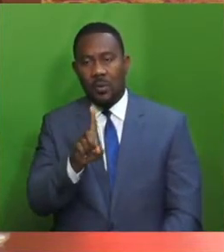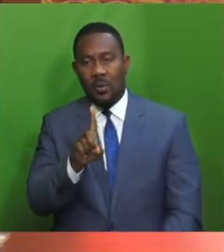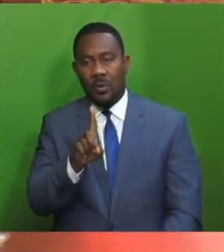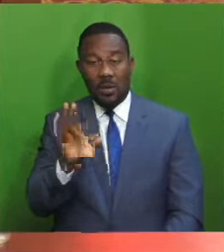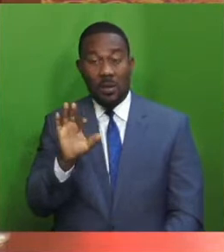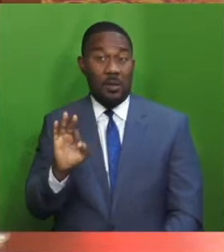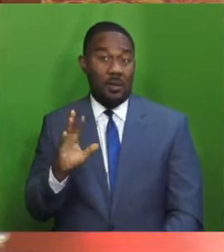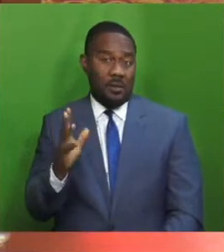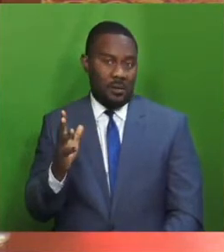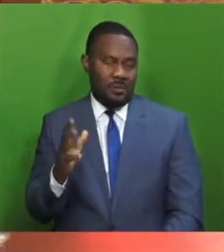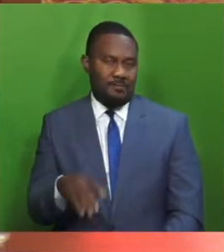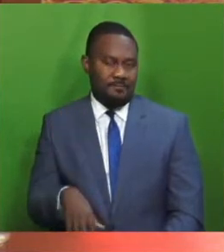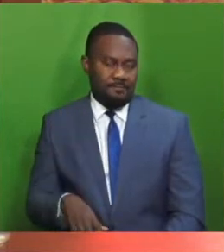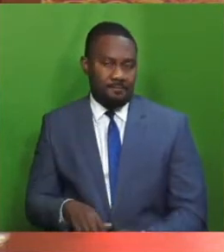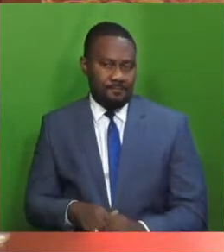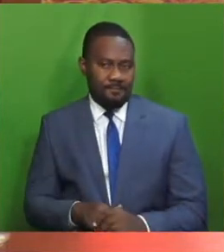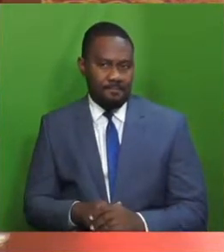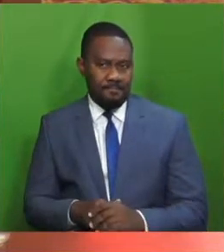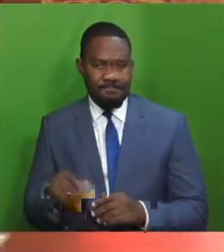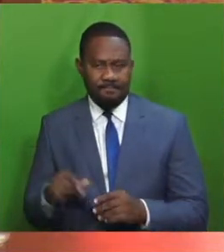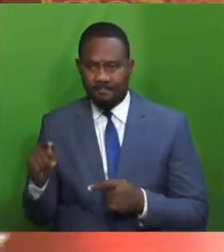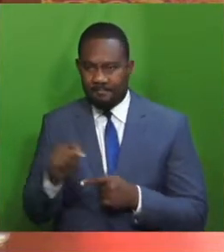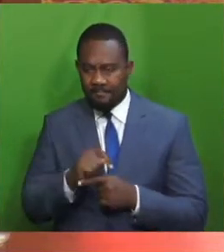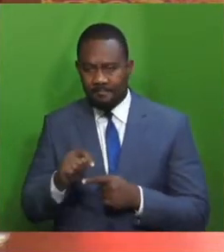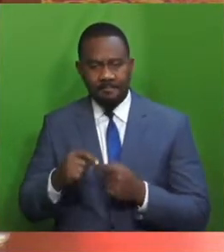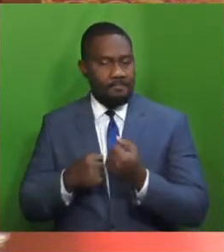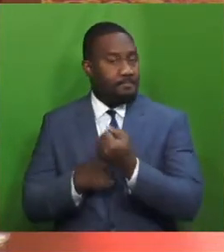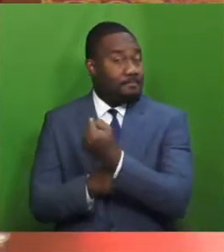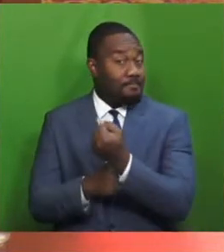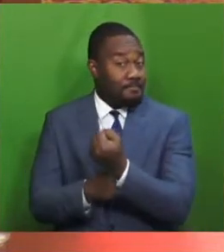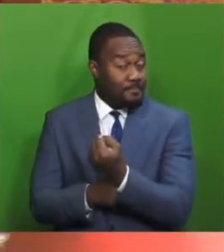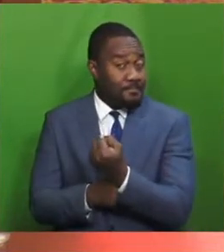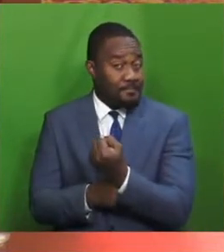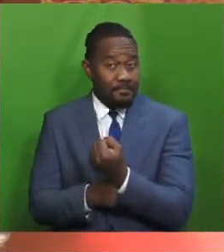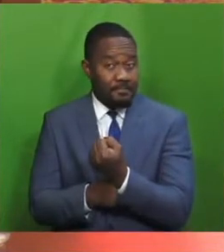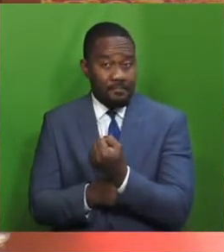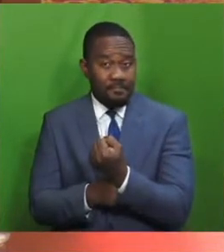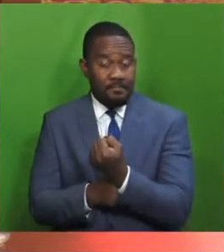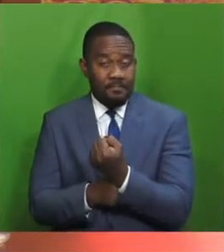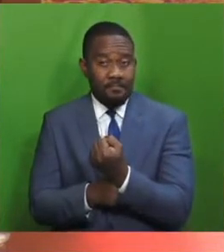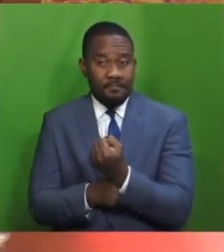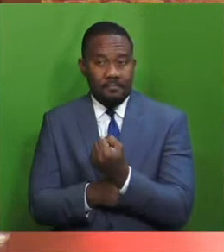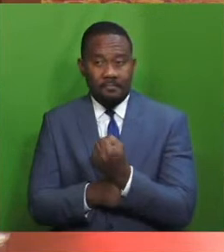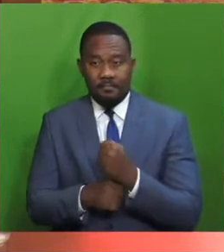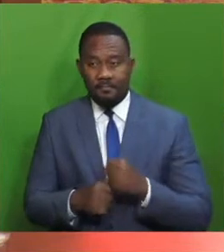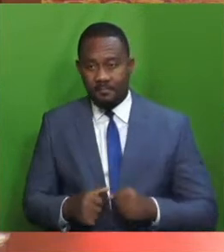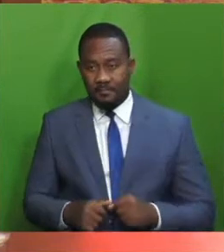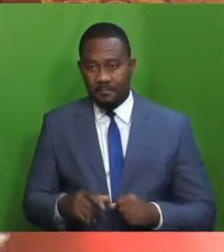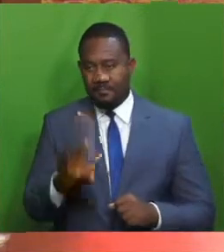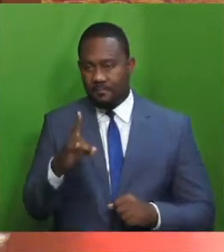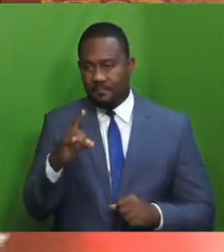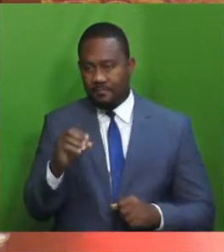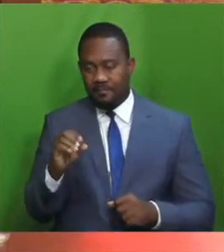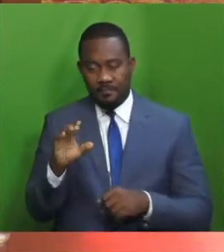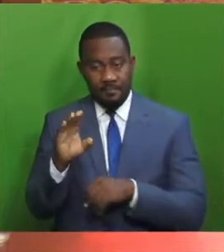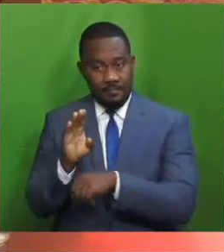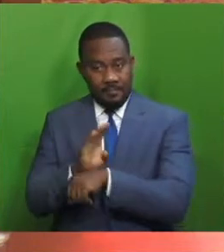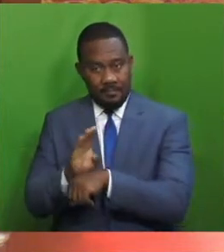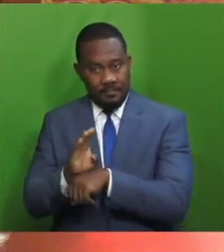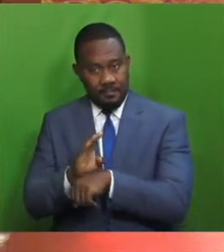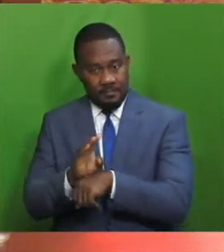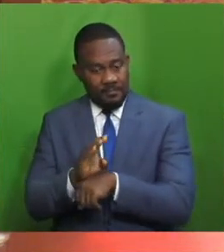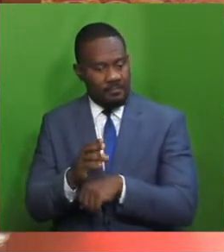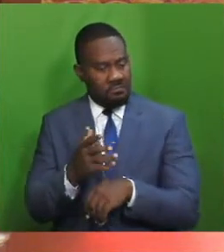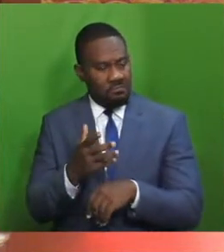19,500 startup businesses have received training support under the government entrepreneurship program. 80 businesses, incubation